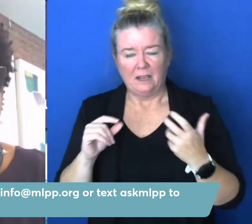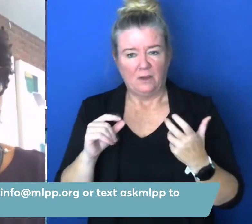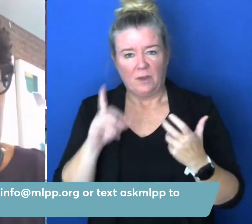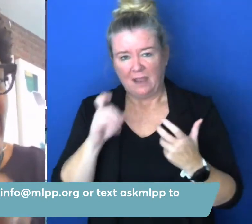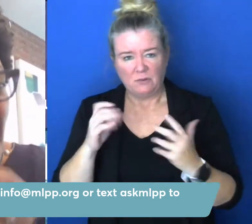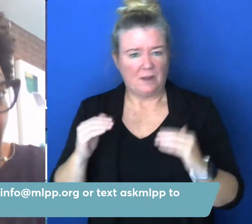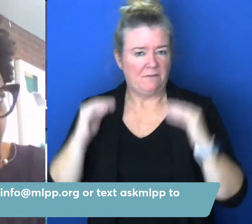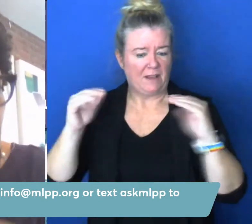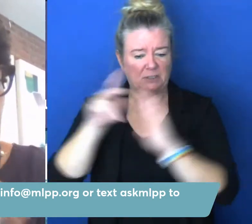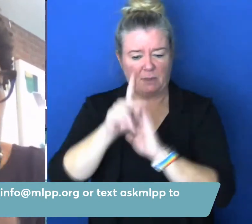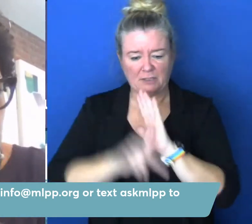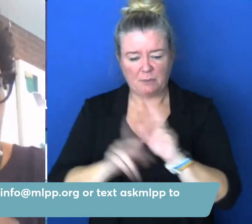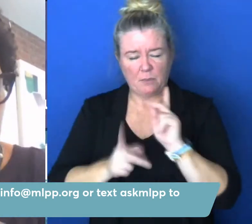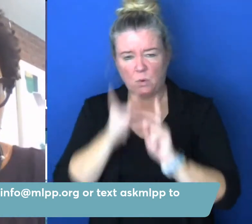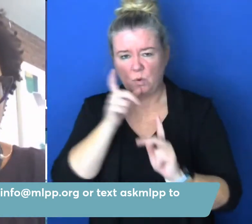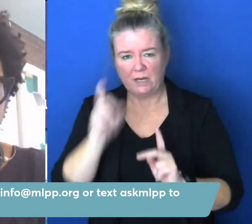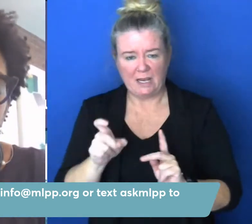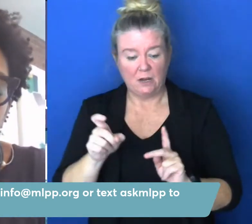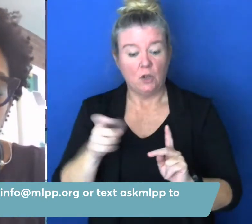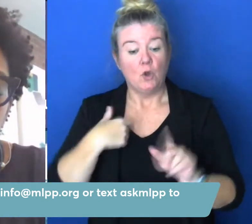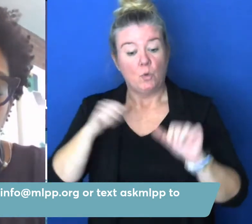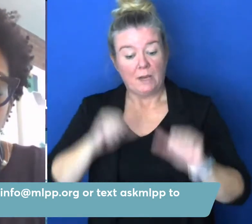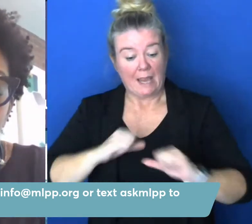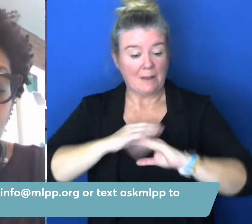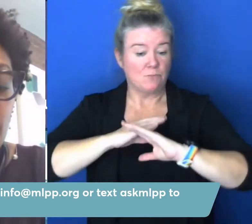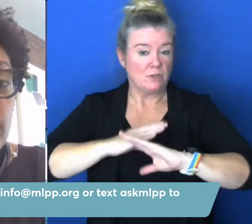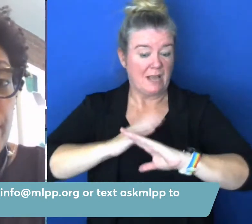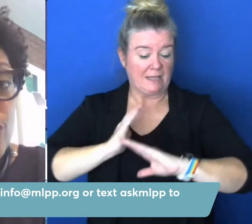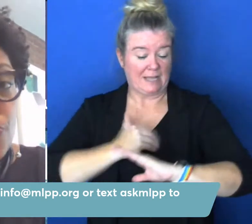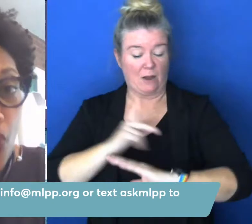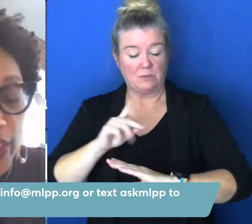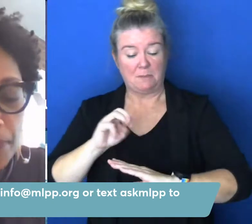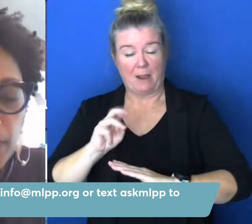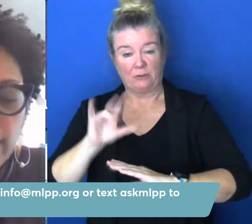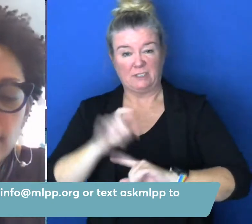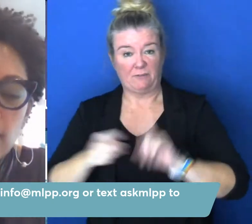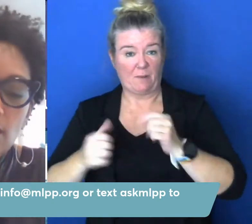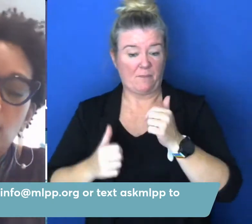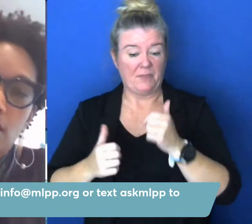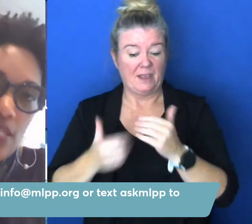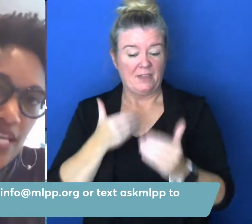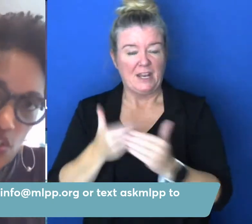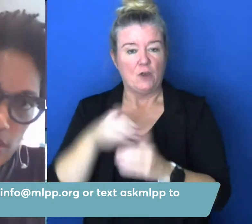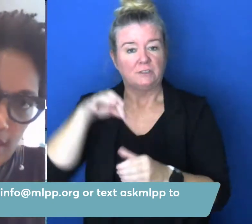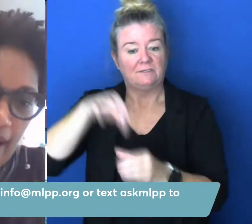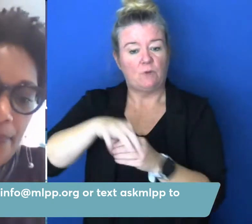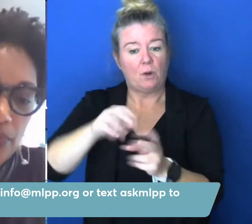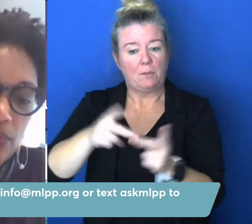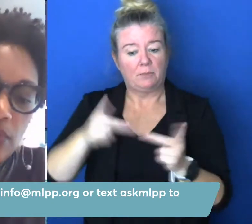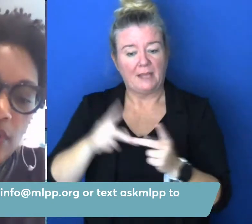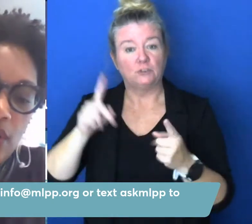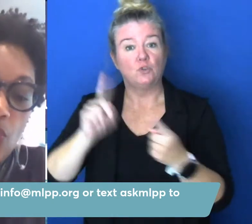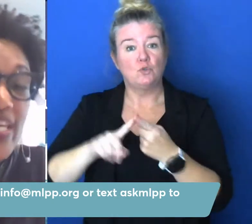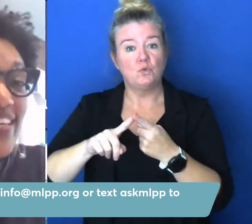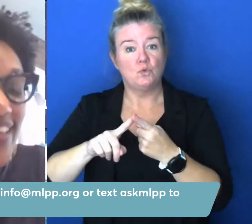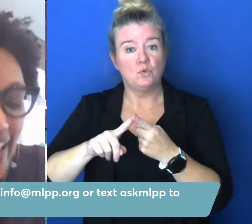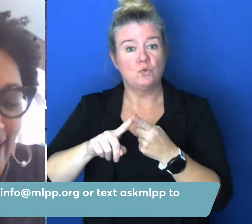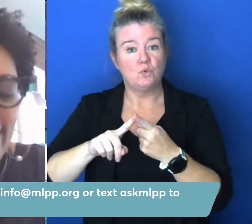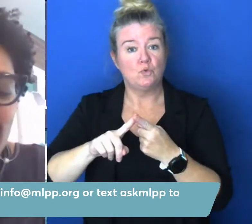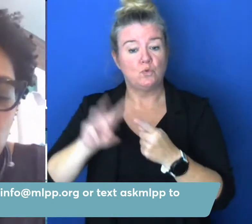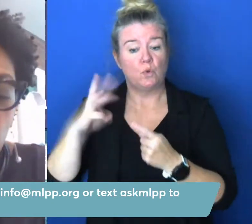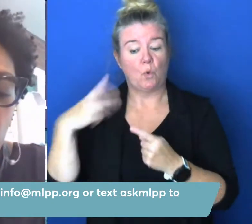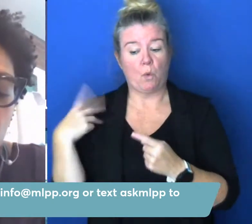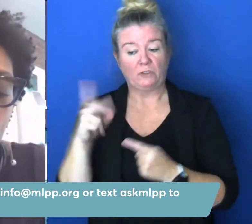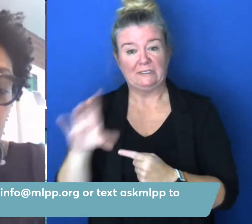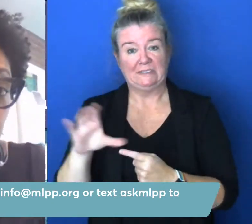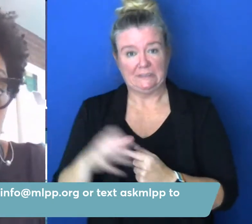it. We can protect our democracy from the nearest polling place to the nation's capital. We